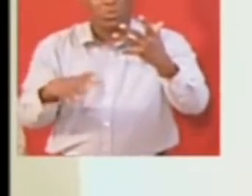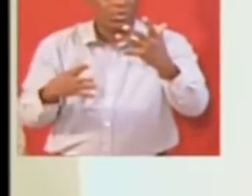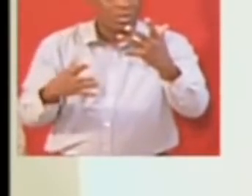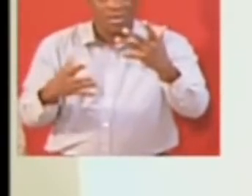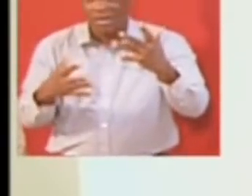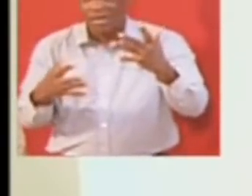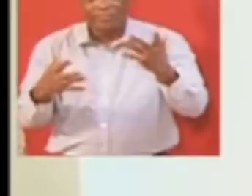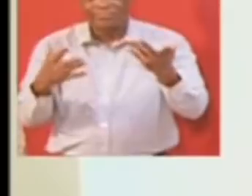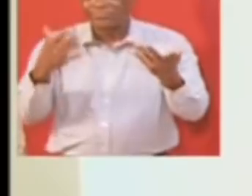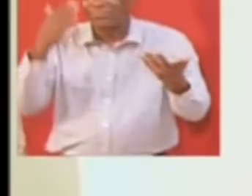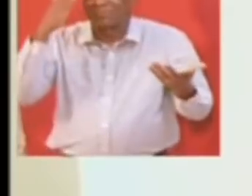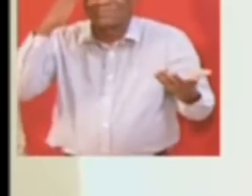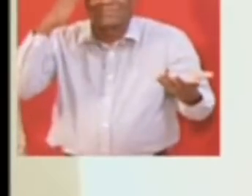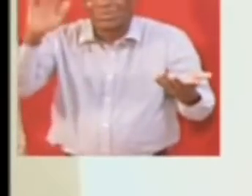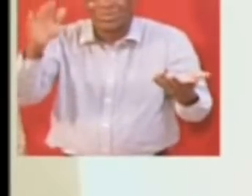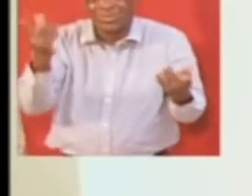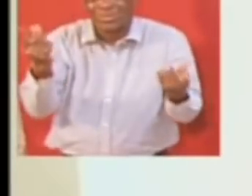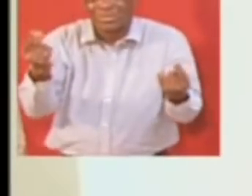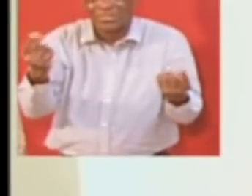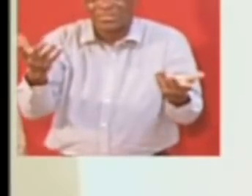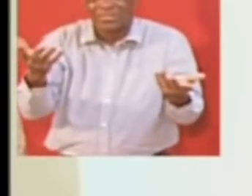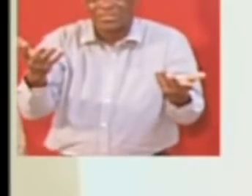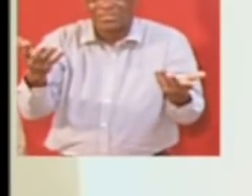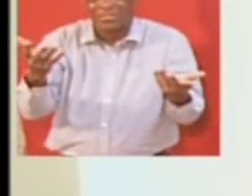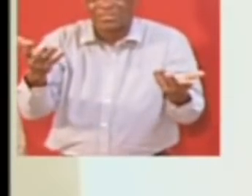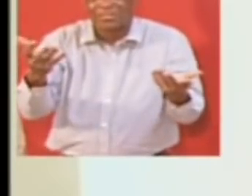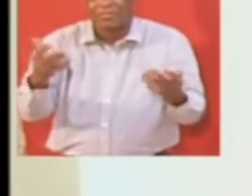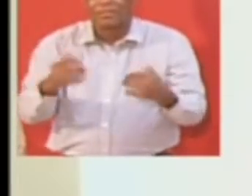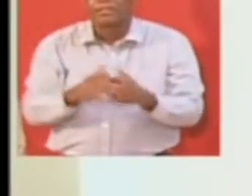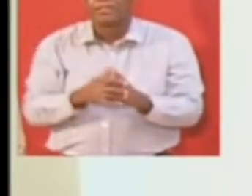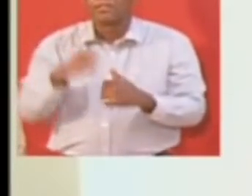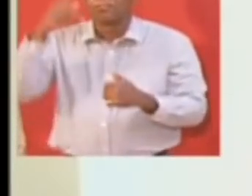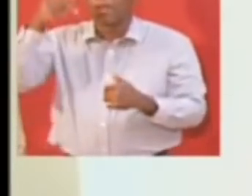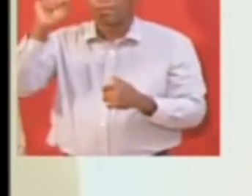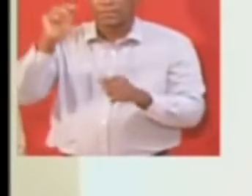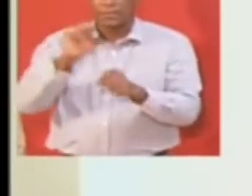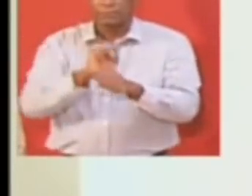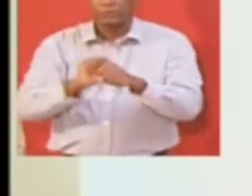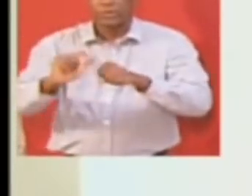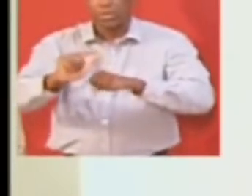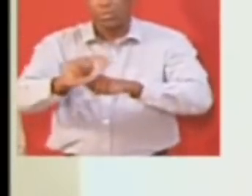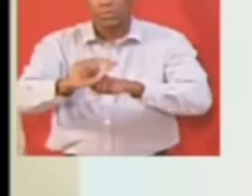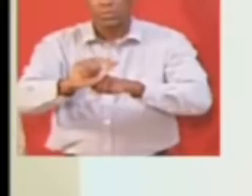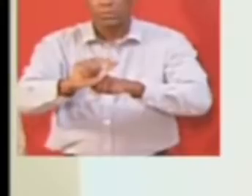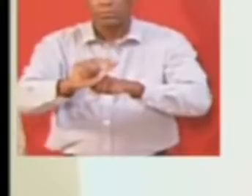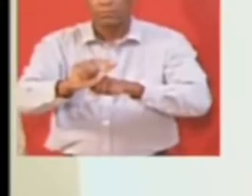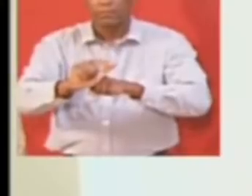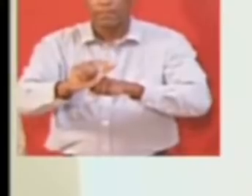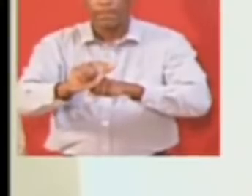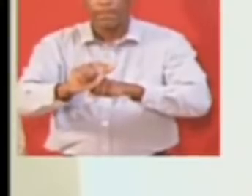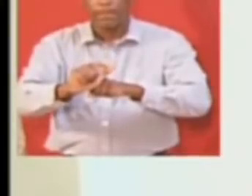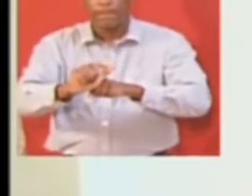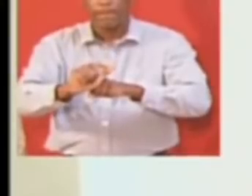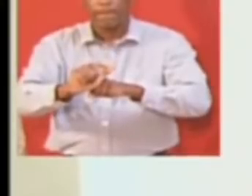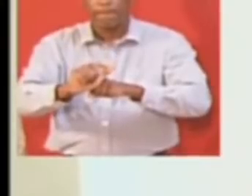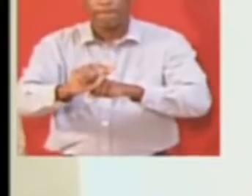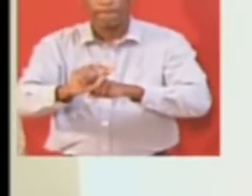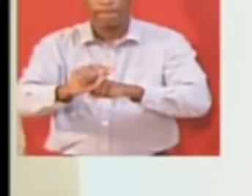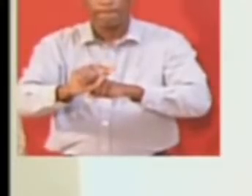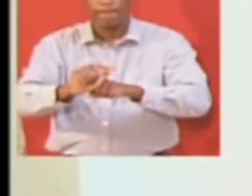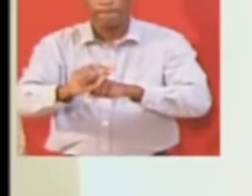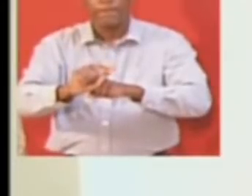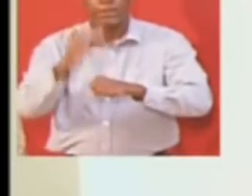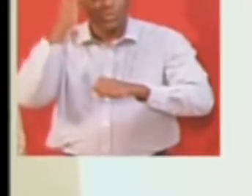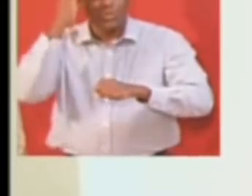uncertainty gap. And the Prime Minister of St. Lucia, which is St. Lucia being a country that has been